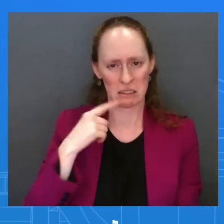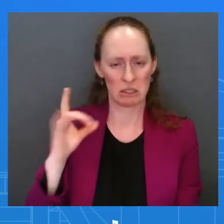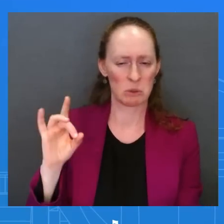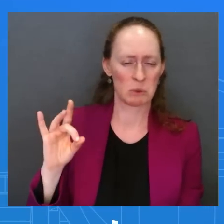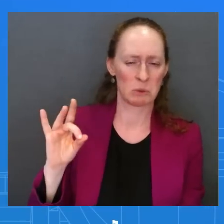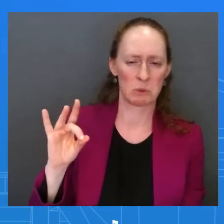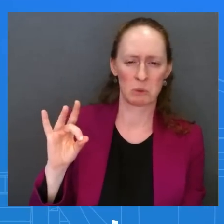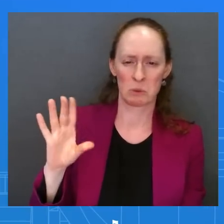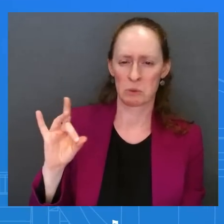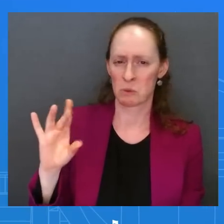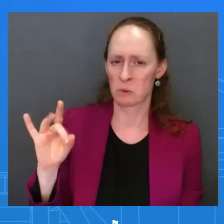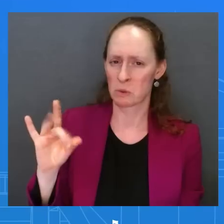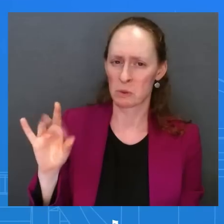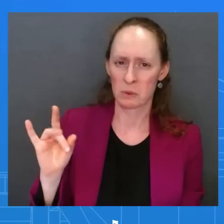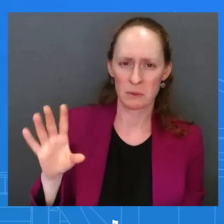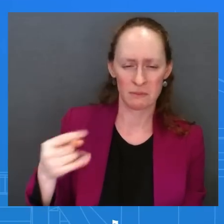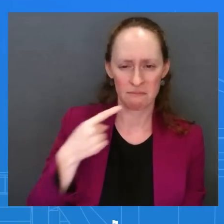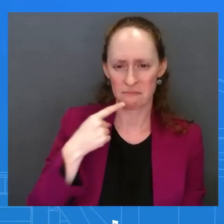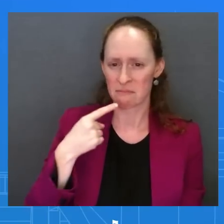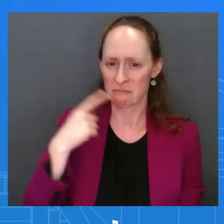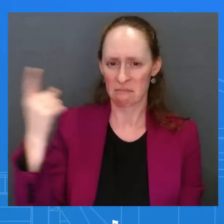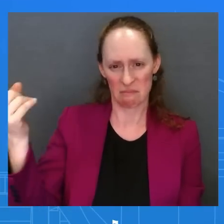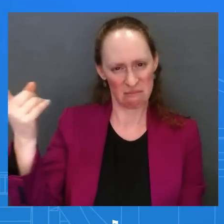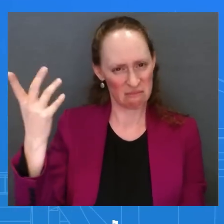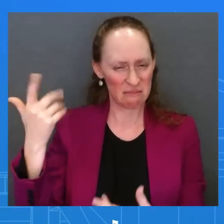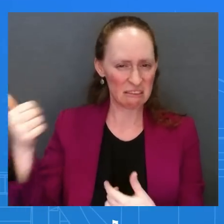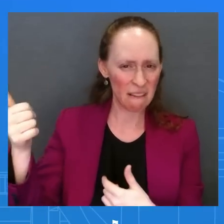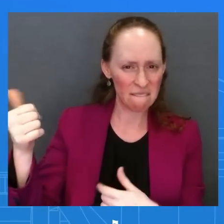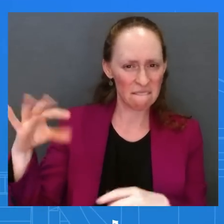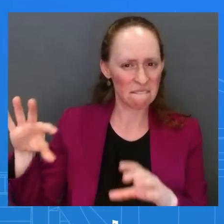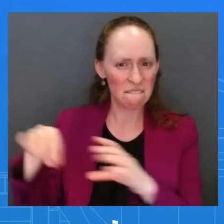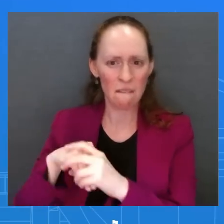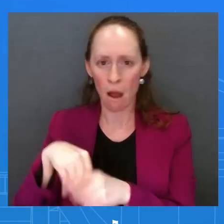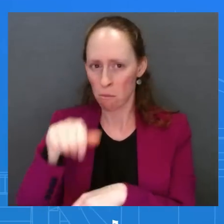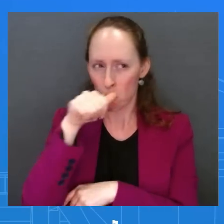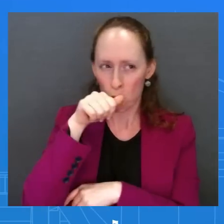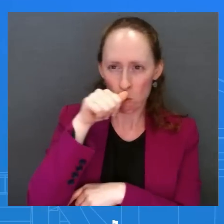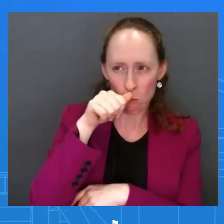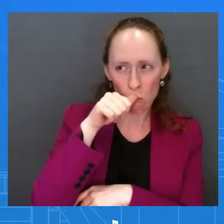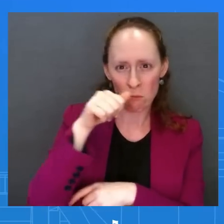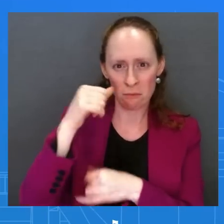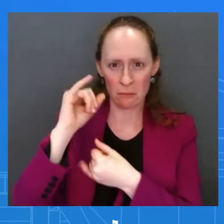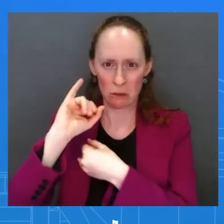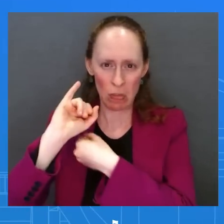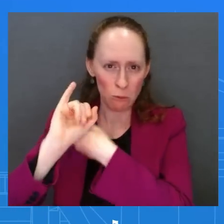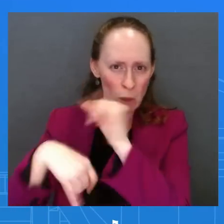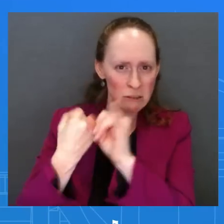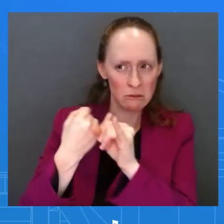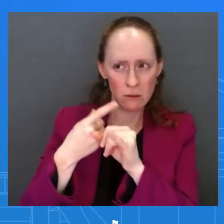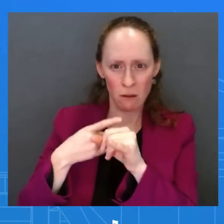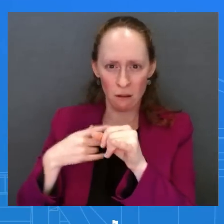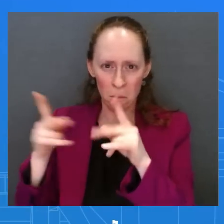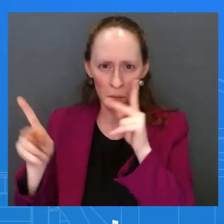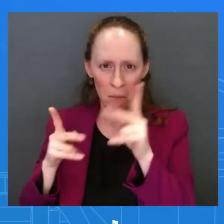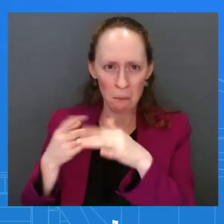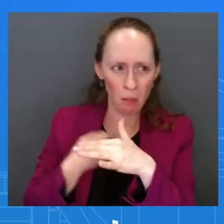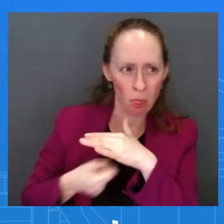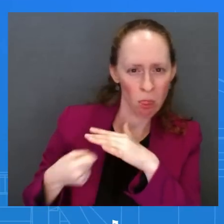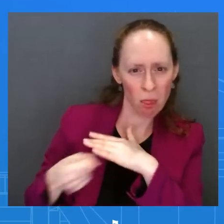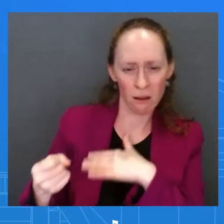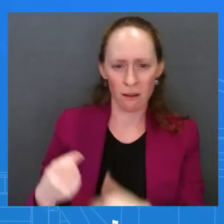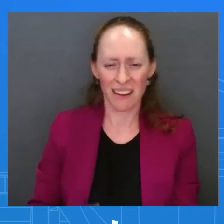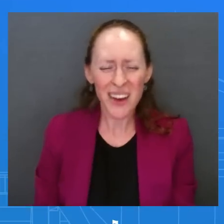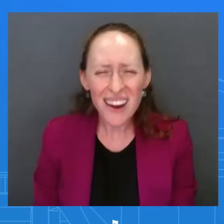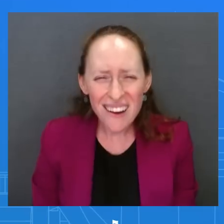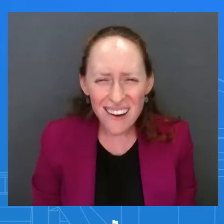has any response to that kind of rhetoric. Wait, say that one more time, because I have not heard his remarks. The governor says that the White House, in